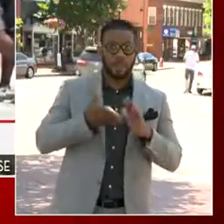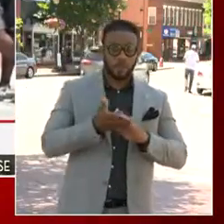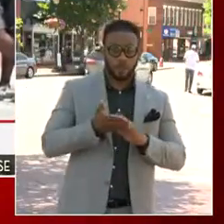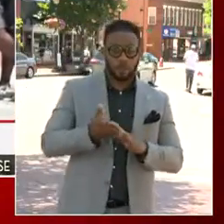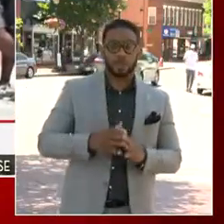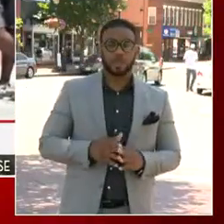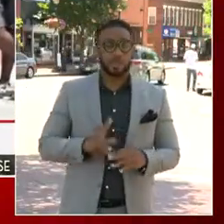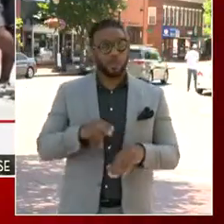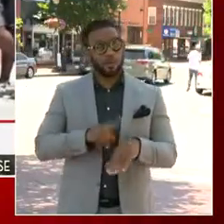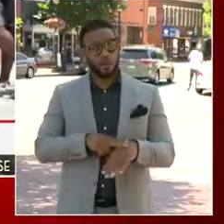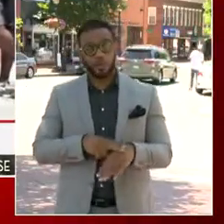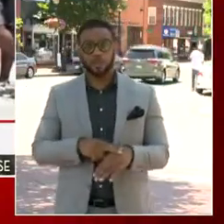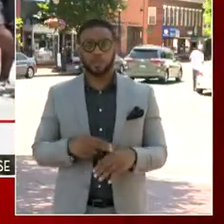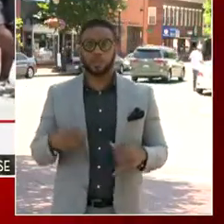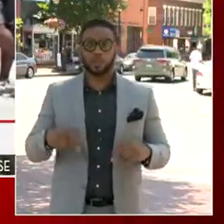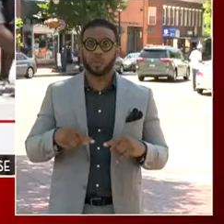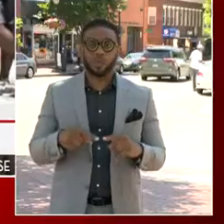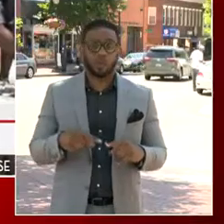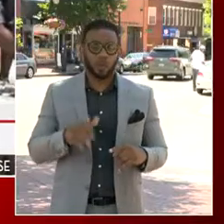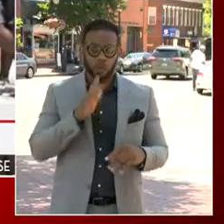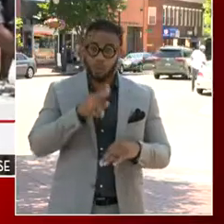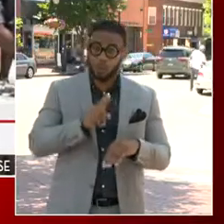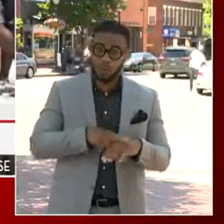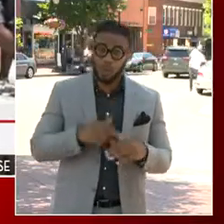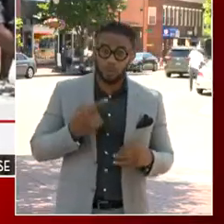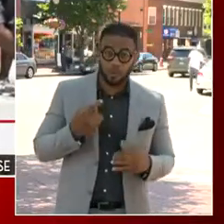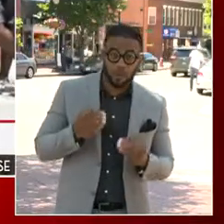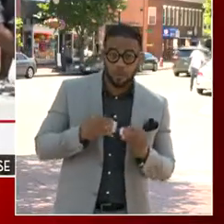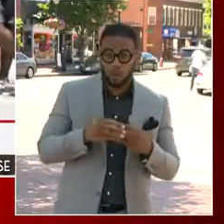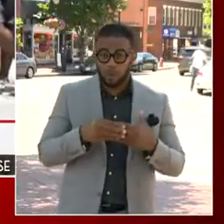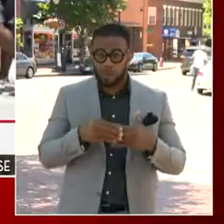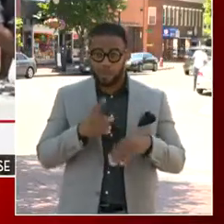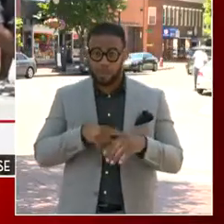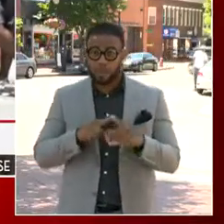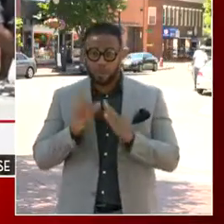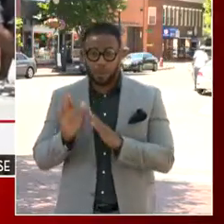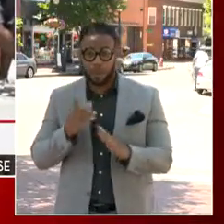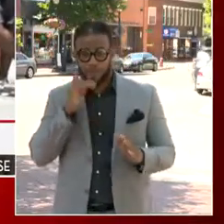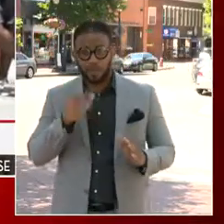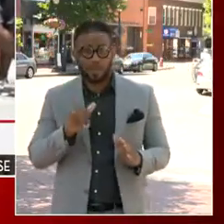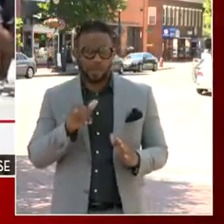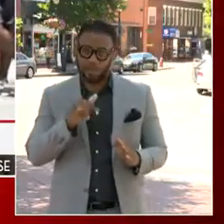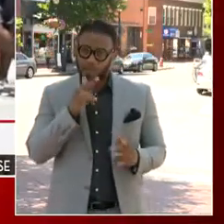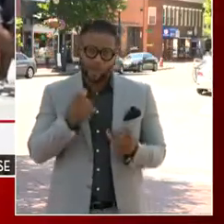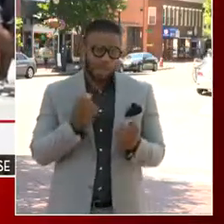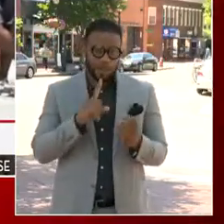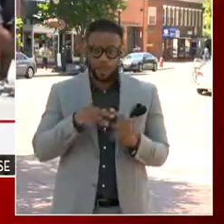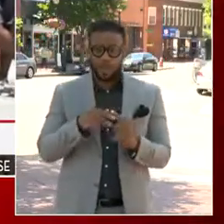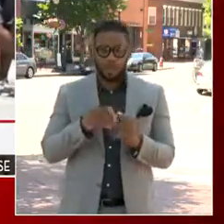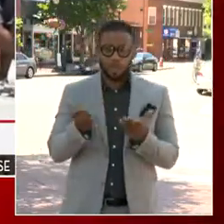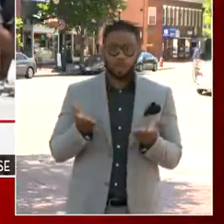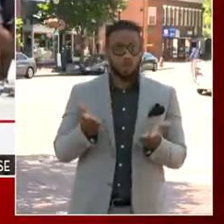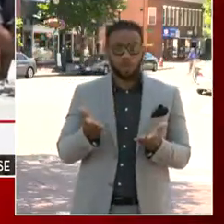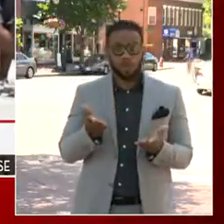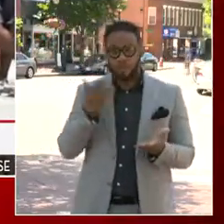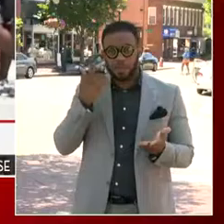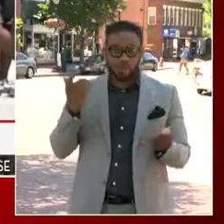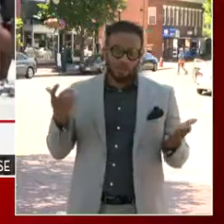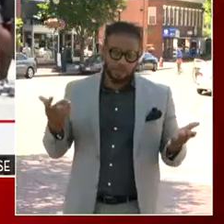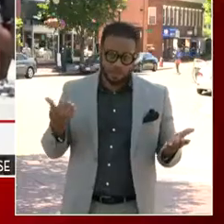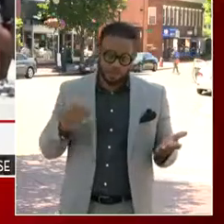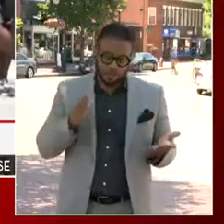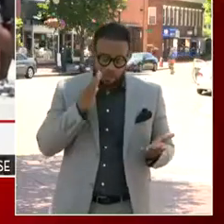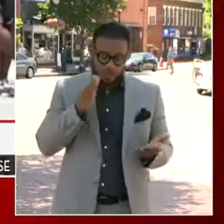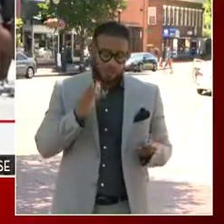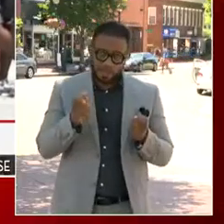operations. Of course, we would normally have a little bit more time to prepare for that, so don't ask me about services because we're